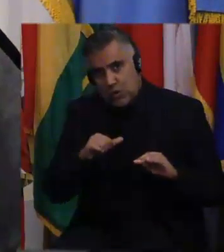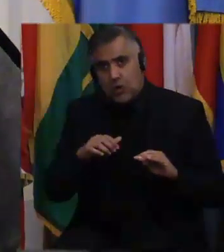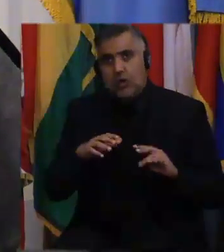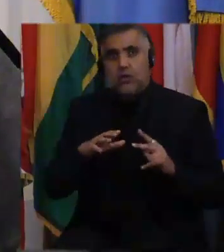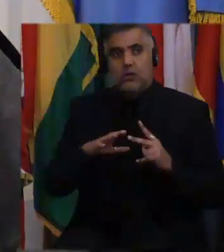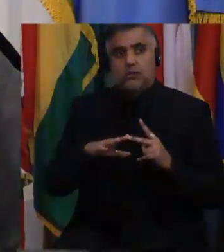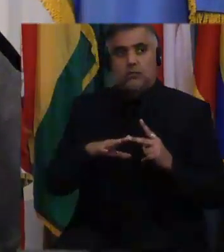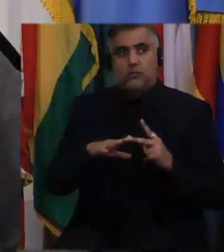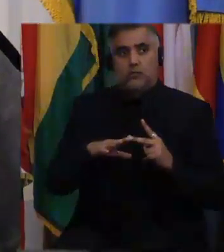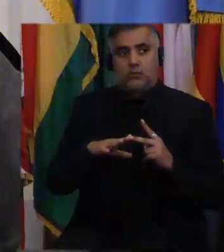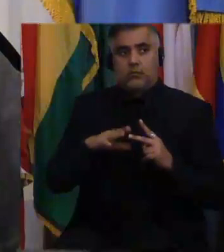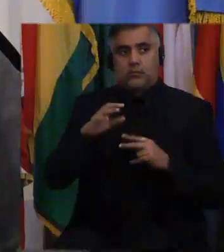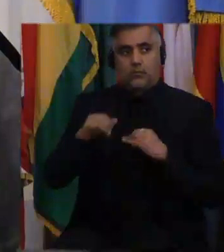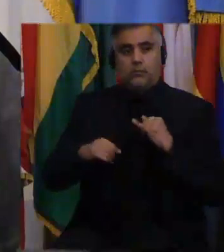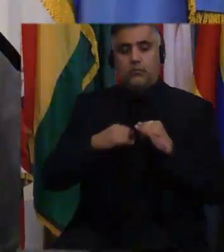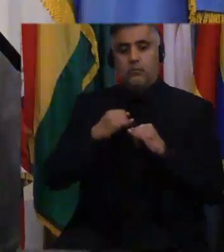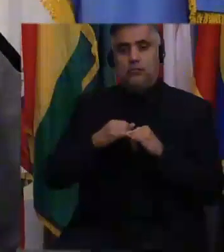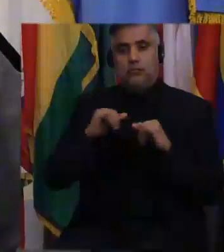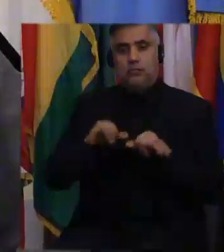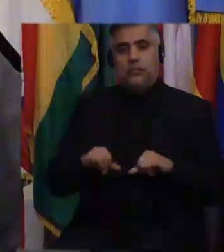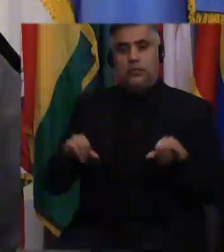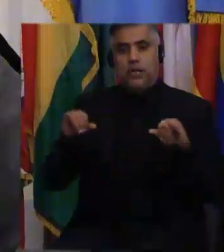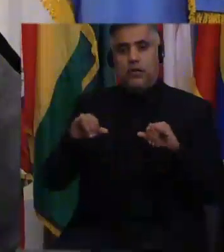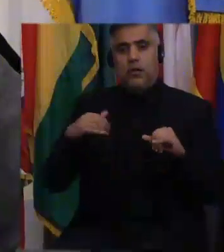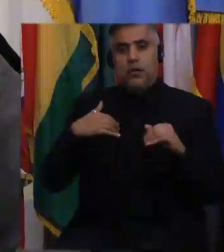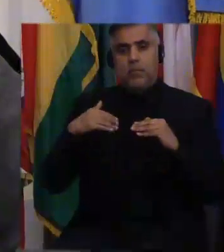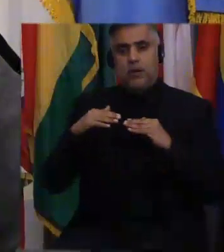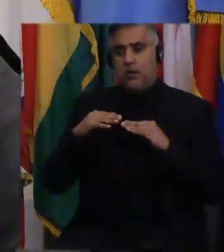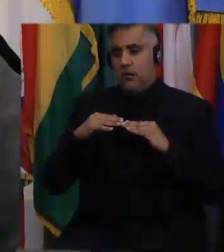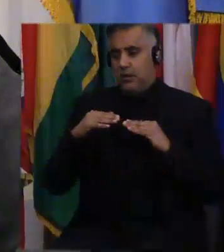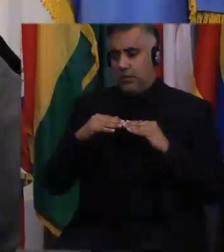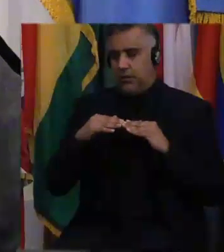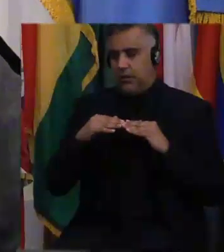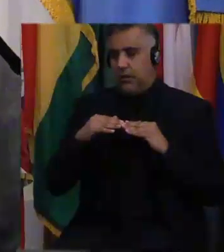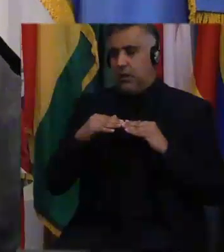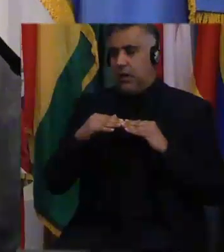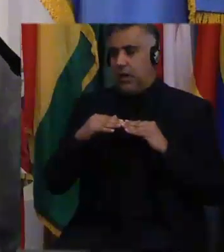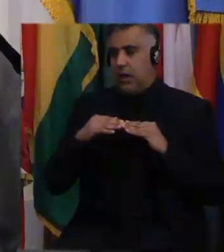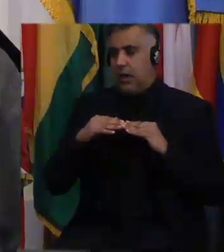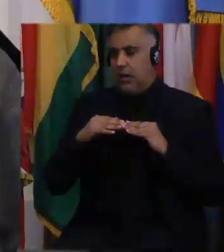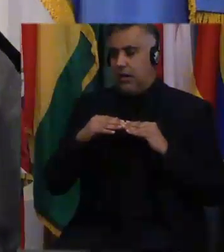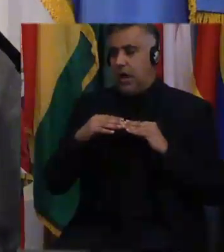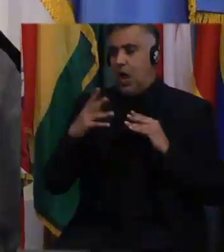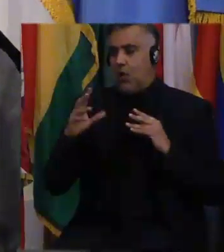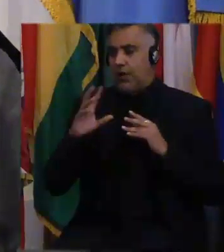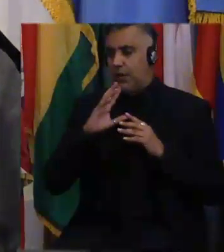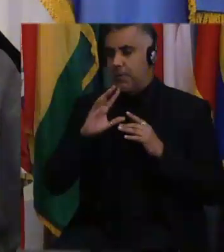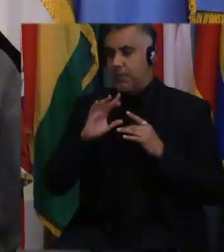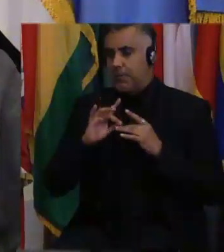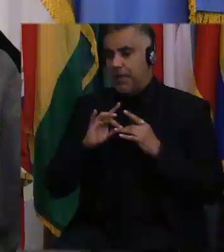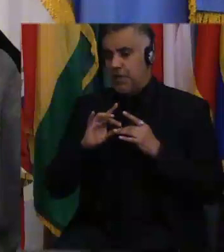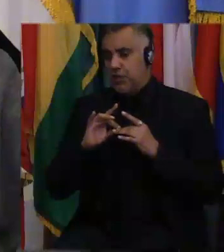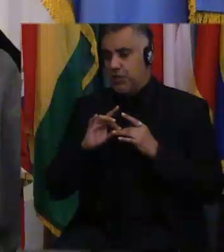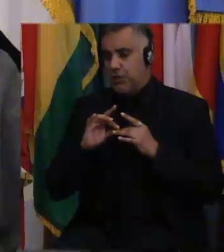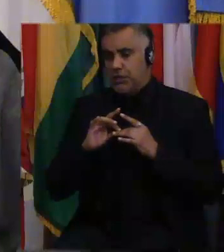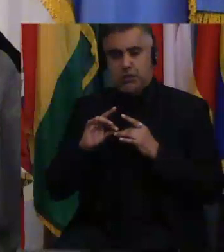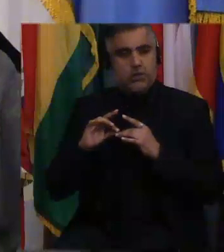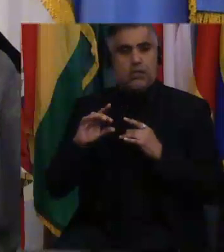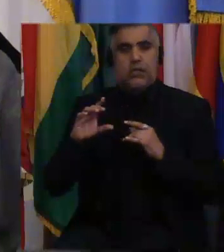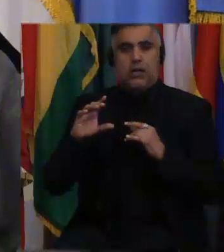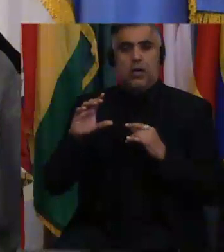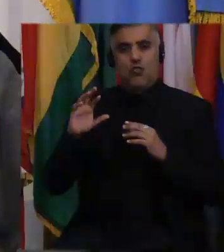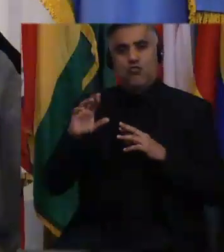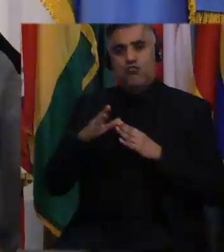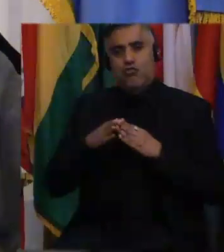the international standards. My colleague Dubravka has already mentioned the CEDAW Committee's